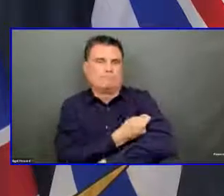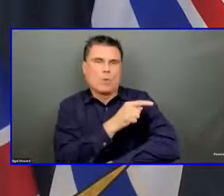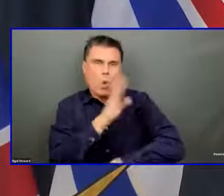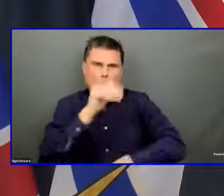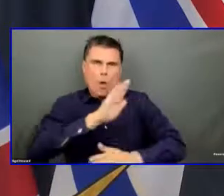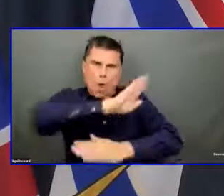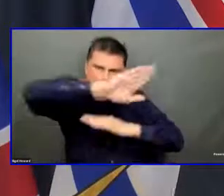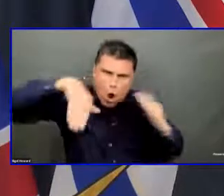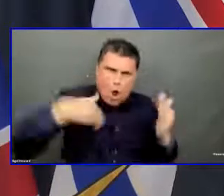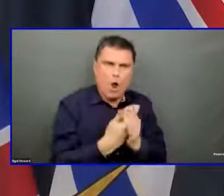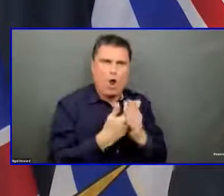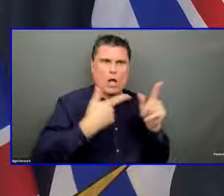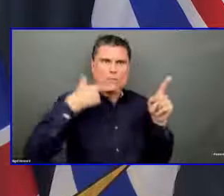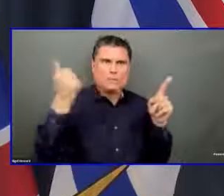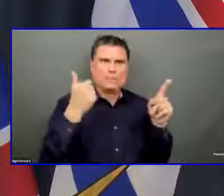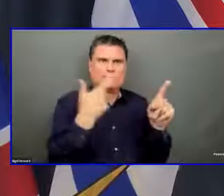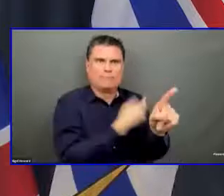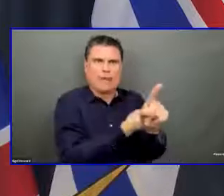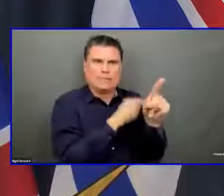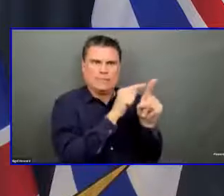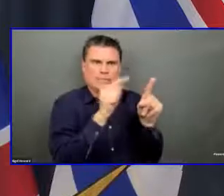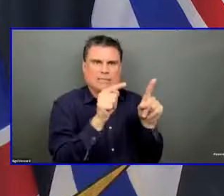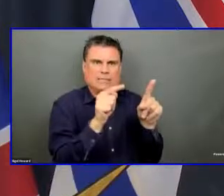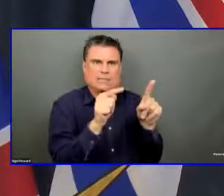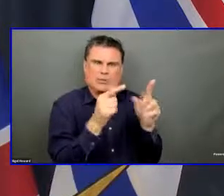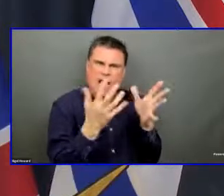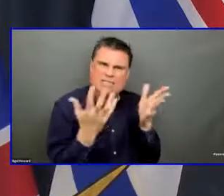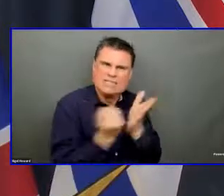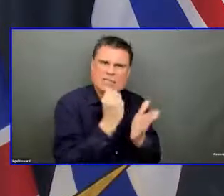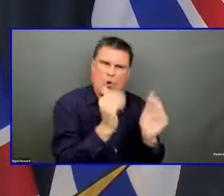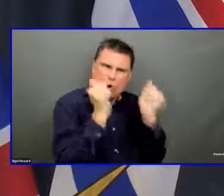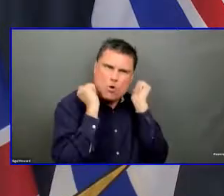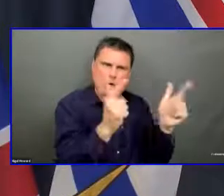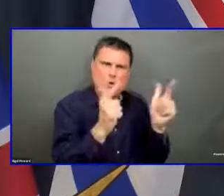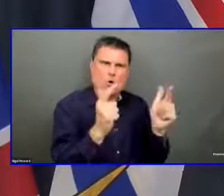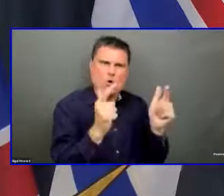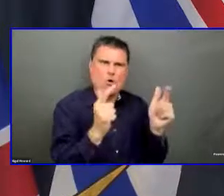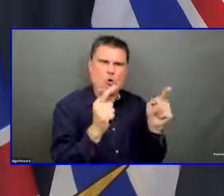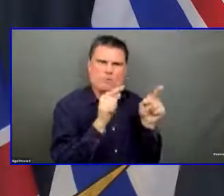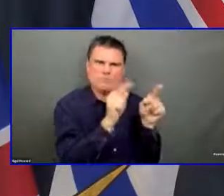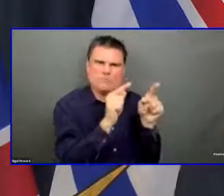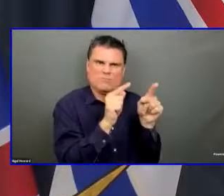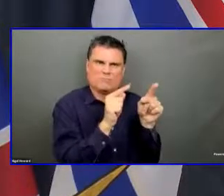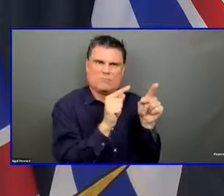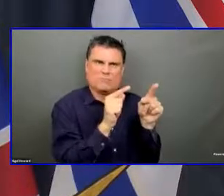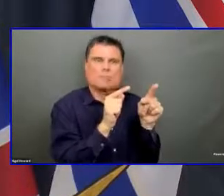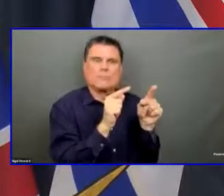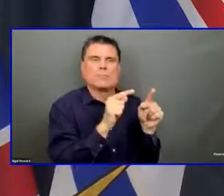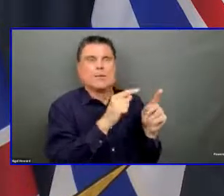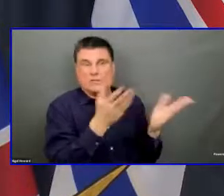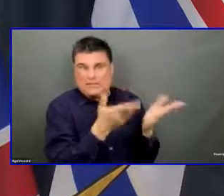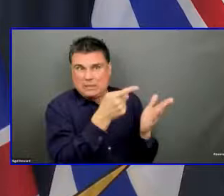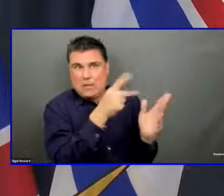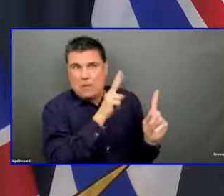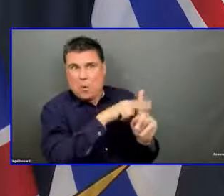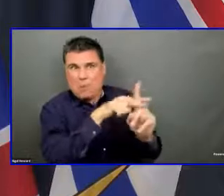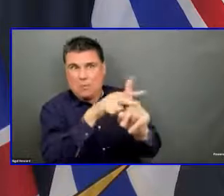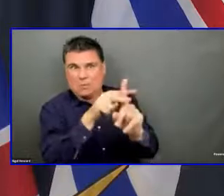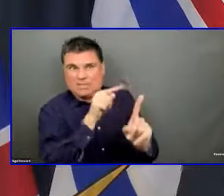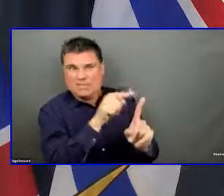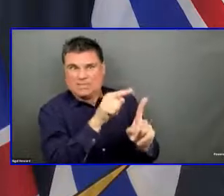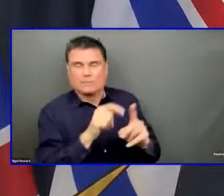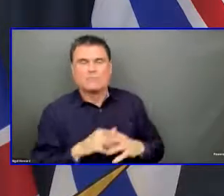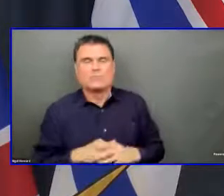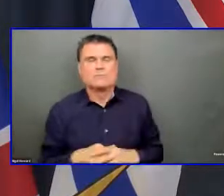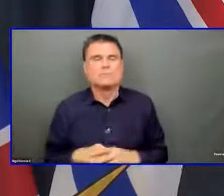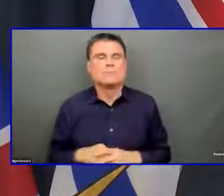possible, can phone and book appointments in the next few days. I wanted to note, and this is more important than all of that, the